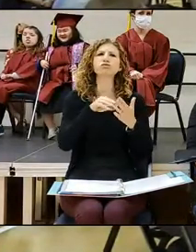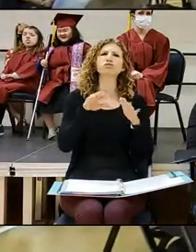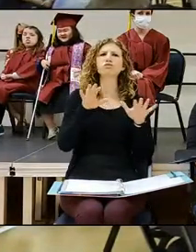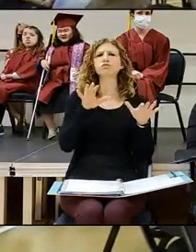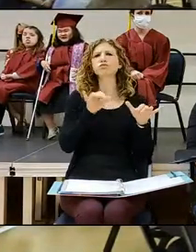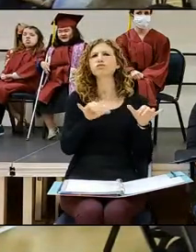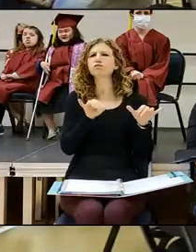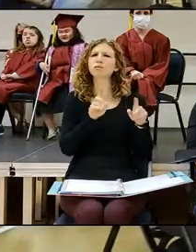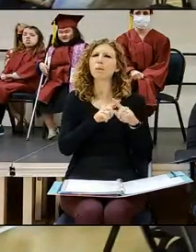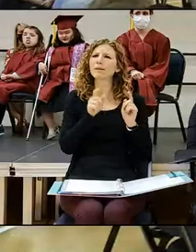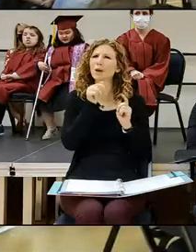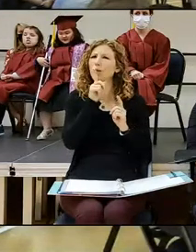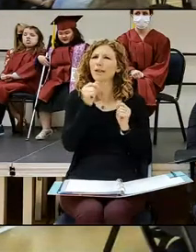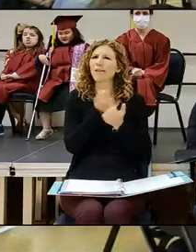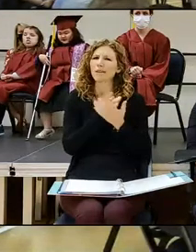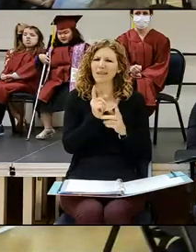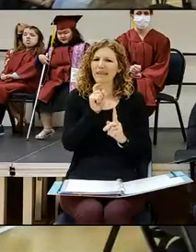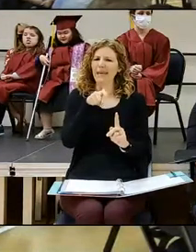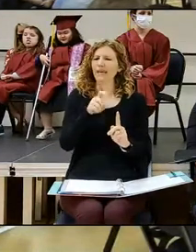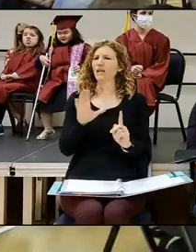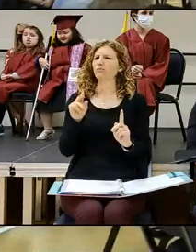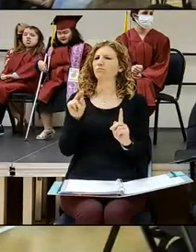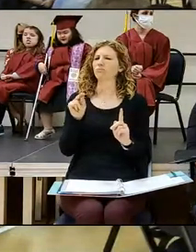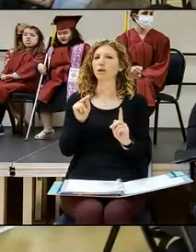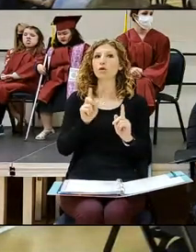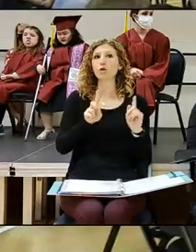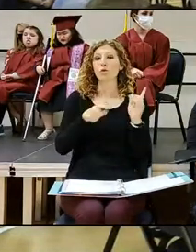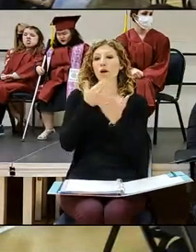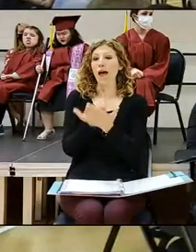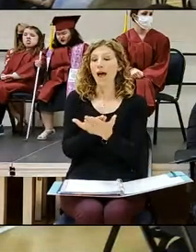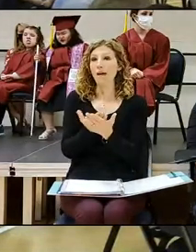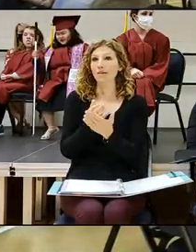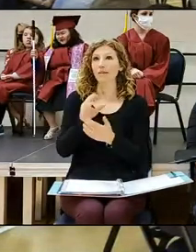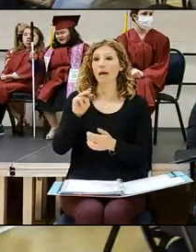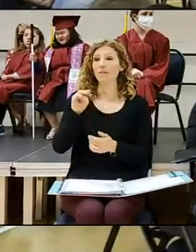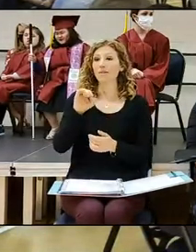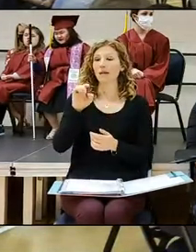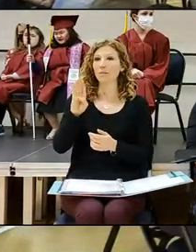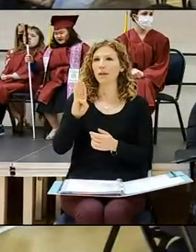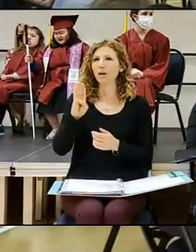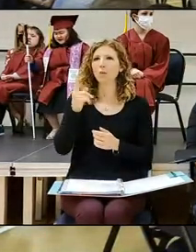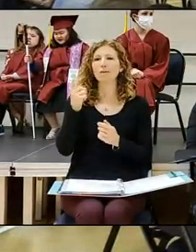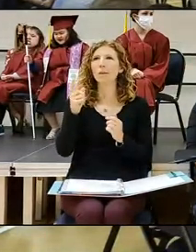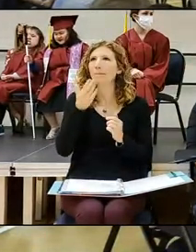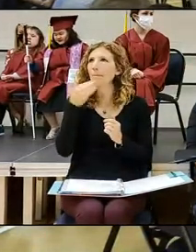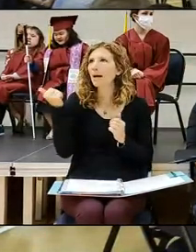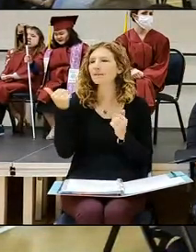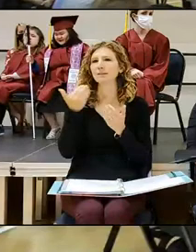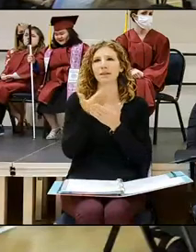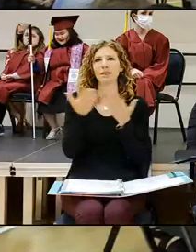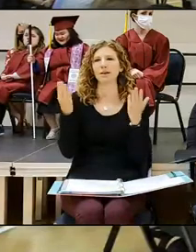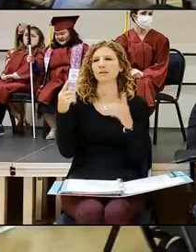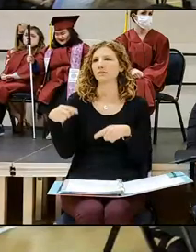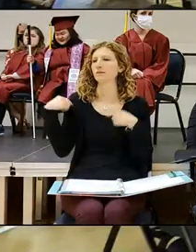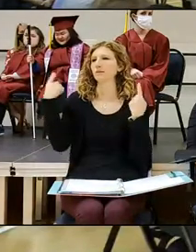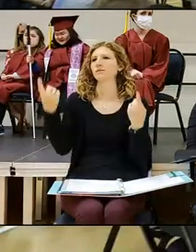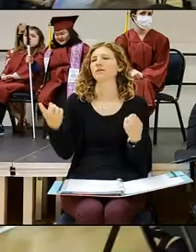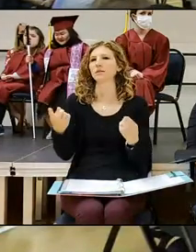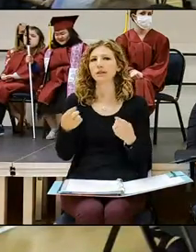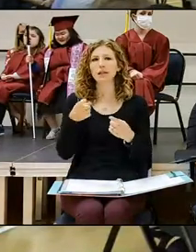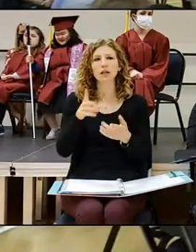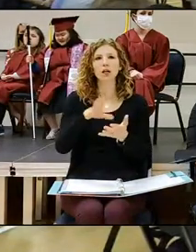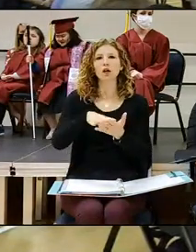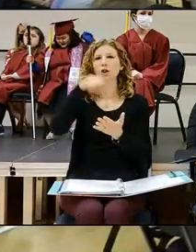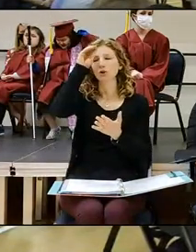wasn't exactly everything he needed. And coming to MSAB was one of the best things he could have ever done. He learned so much, he grew